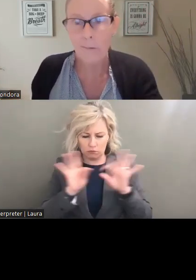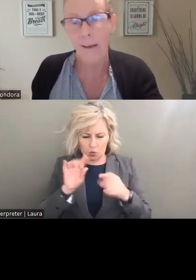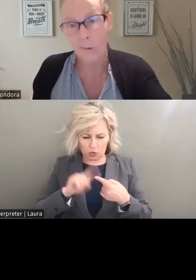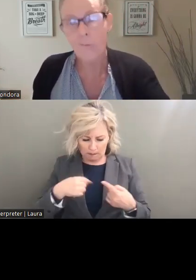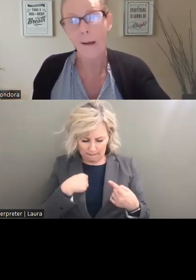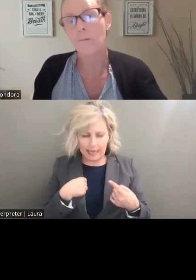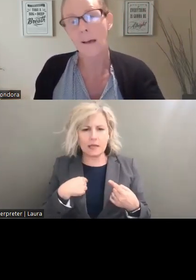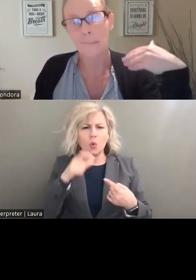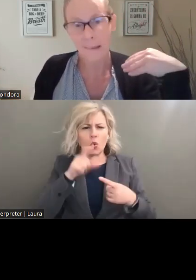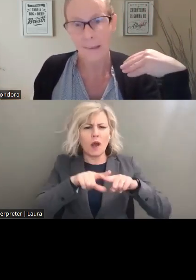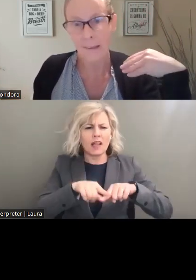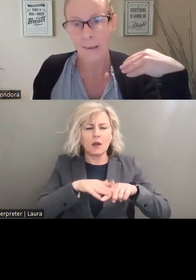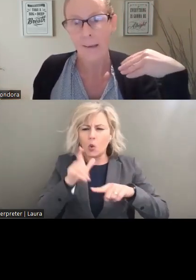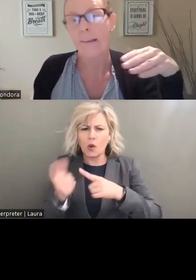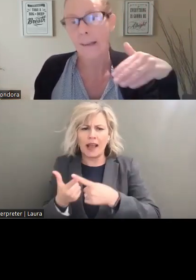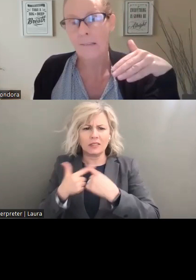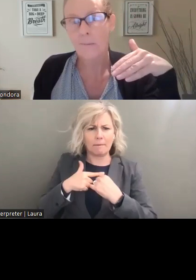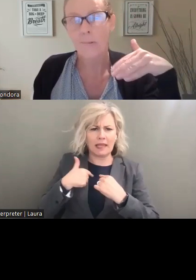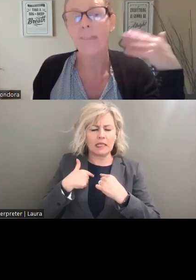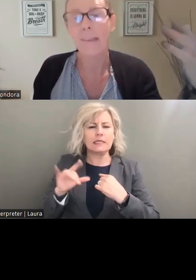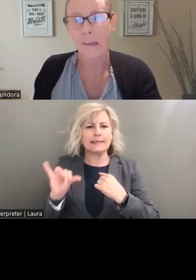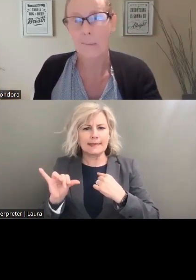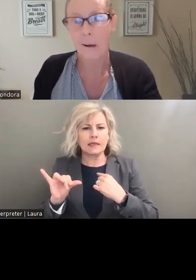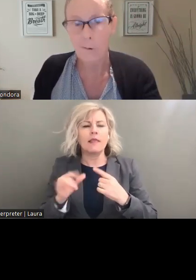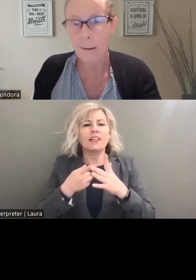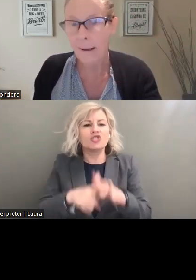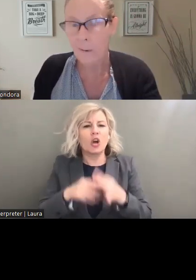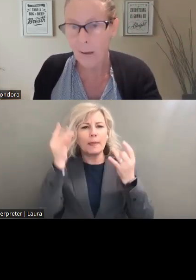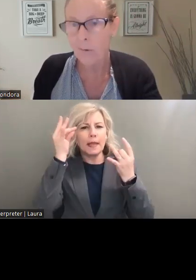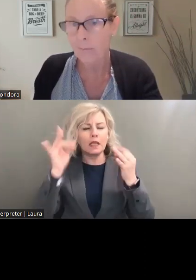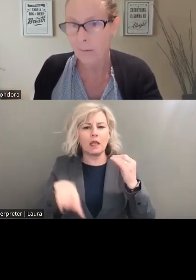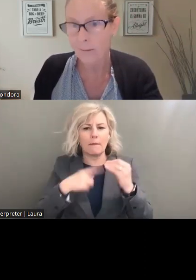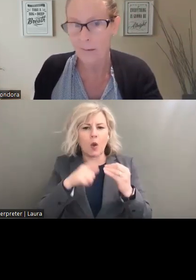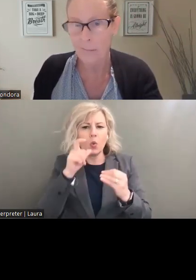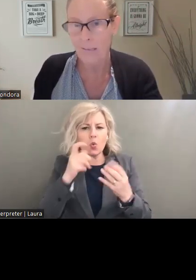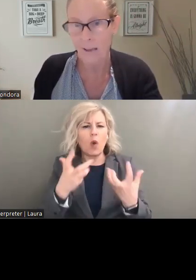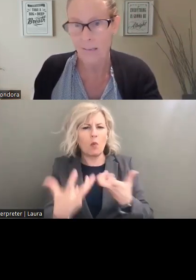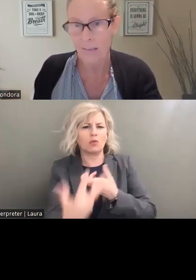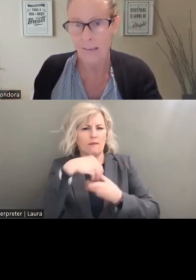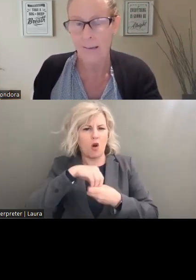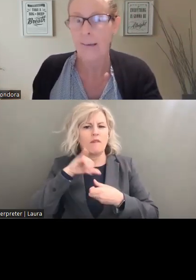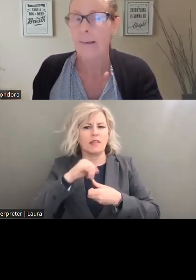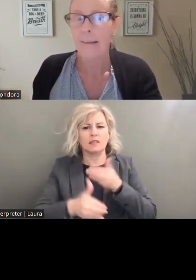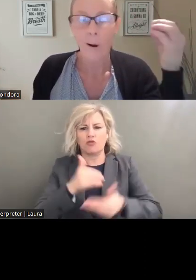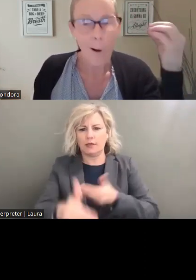I count on? Who counts on me? And it gets them sort of thinking about who might I want to involve in this